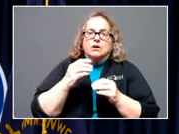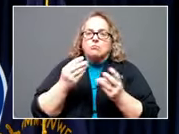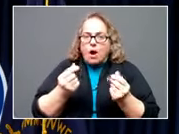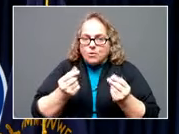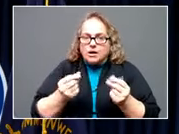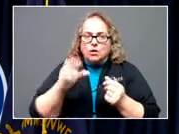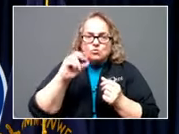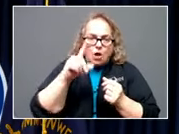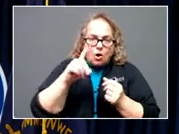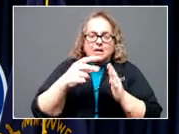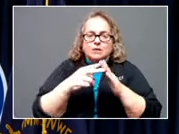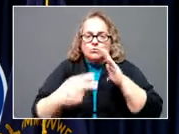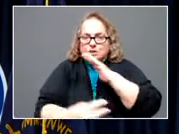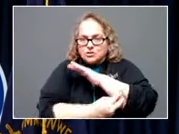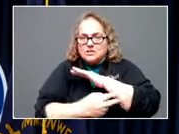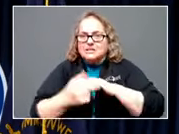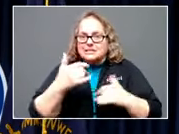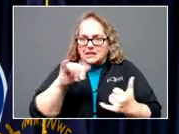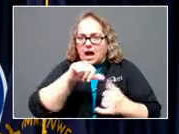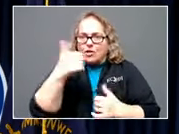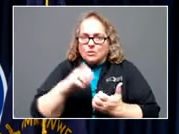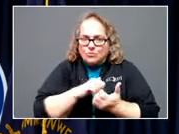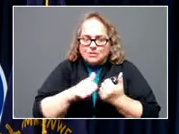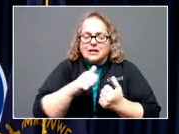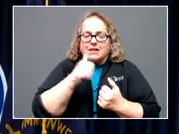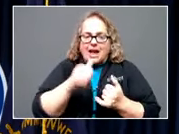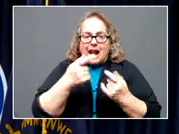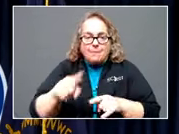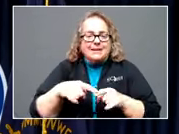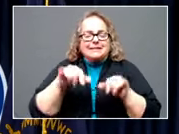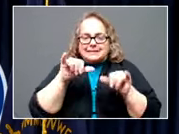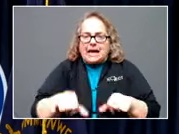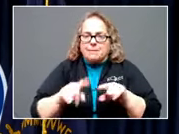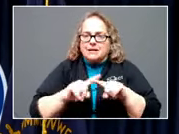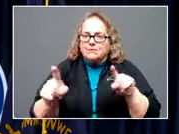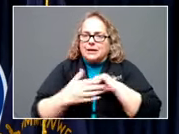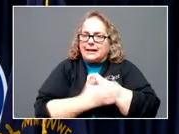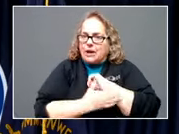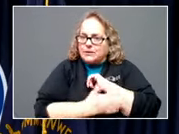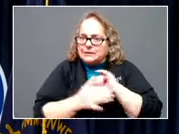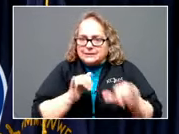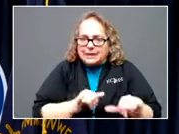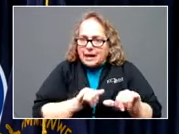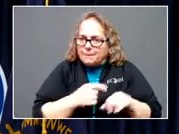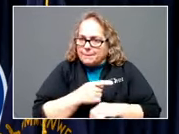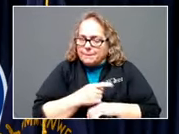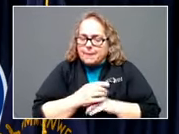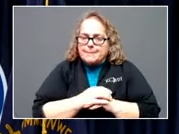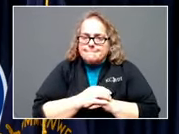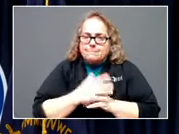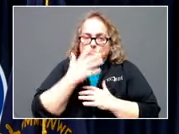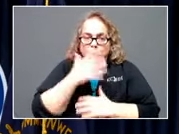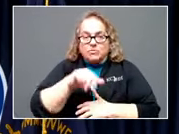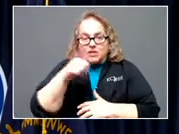and bridges as well, and many of these happened in these same counties. Unfortunately, another disaster declaration request